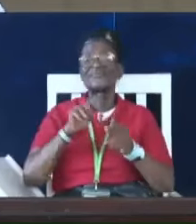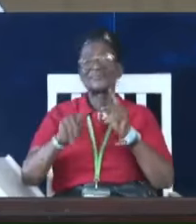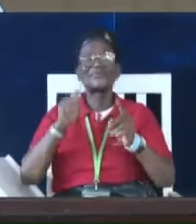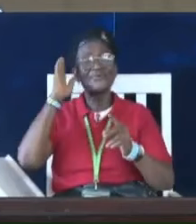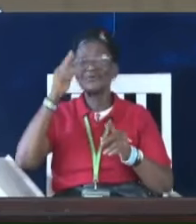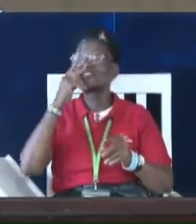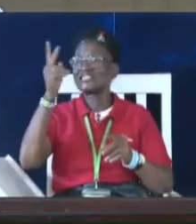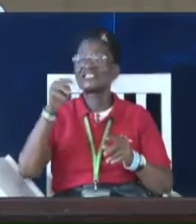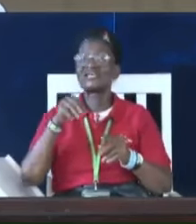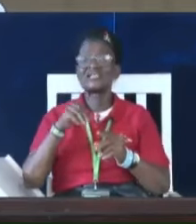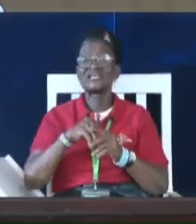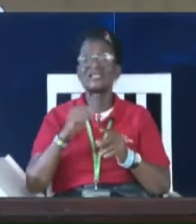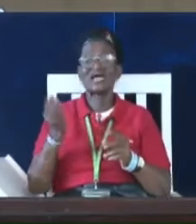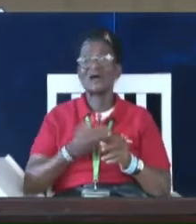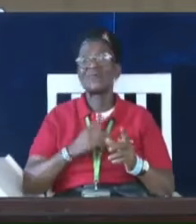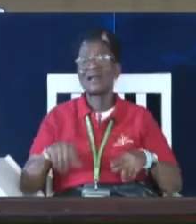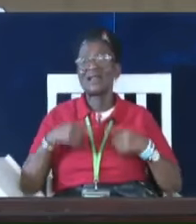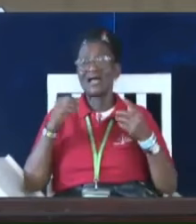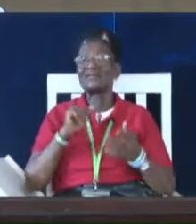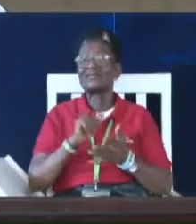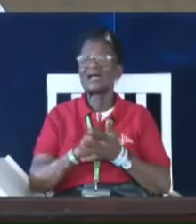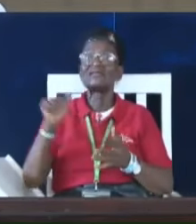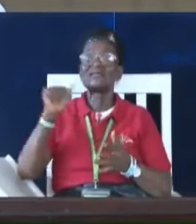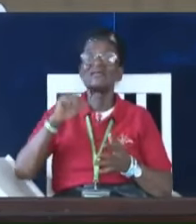no doubt about it.